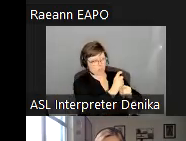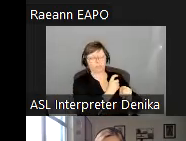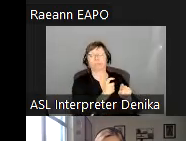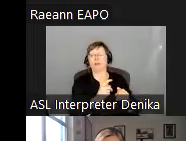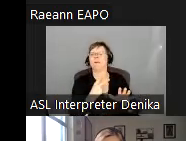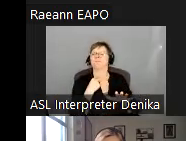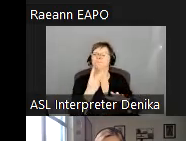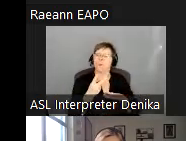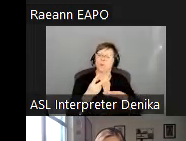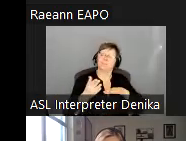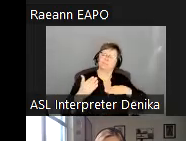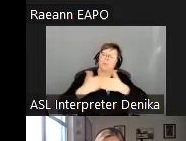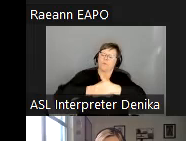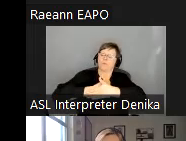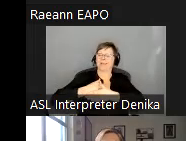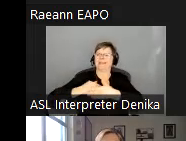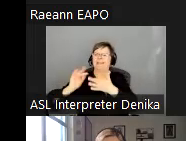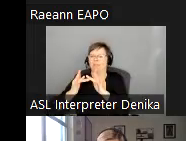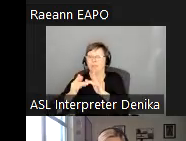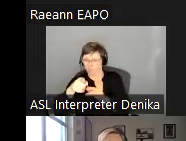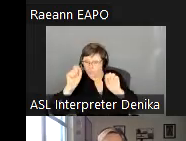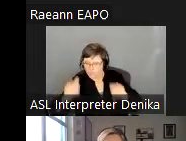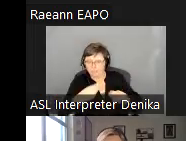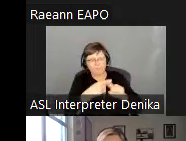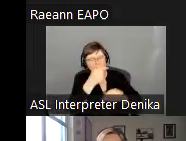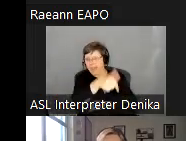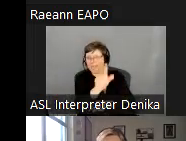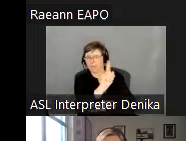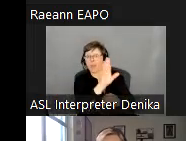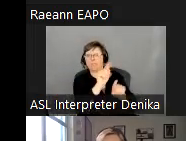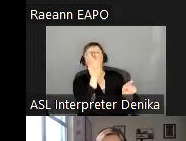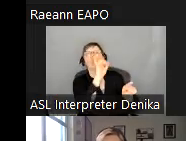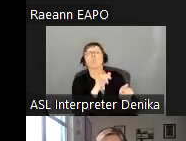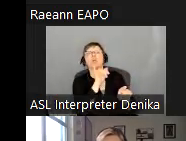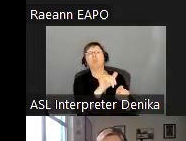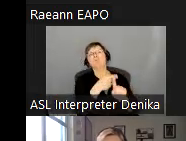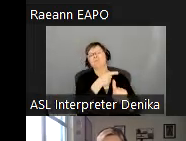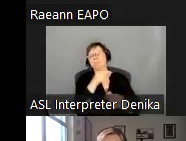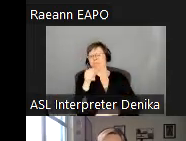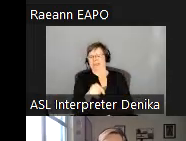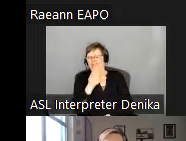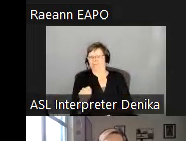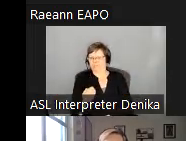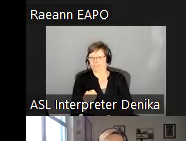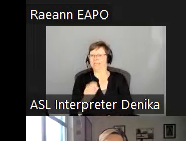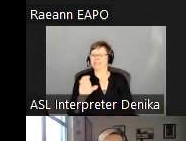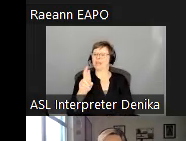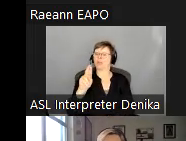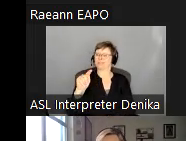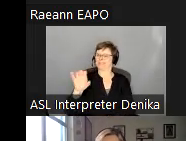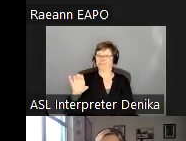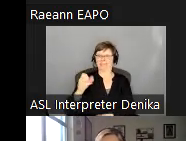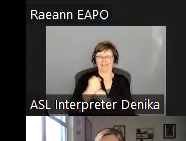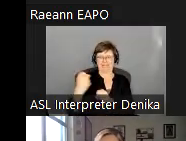protocol. So you can be from anywhere around the world and you can make it look like you're from a certain company. The CRTC invoked legislation is December last